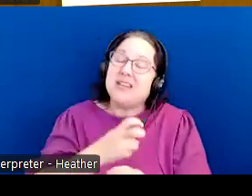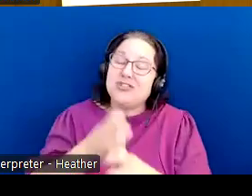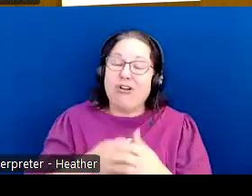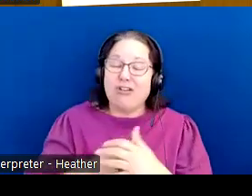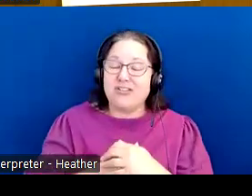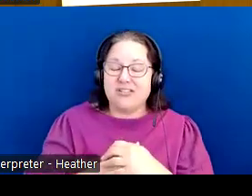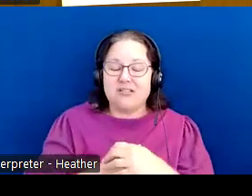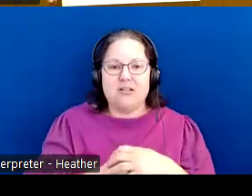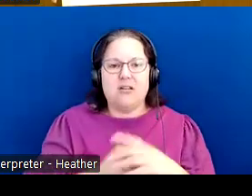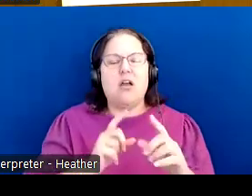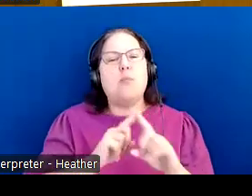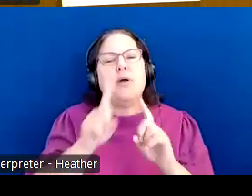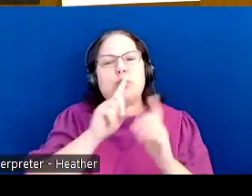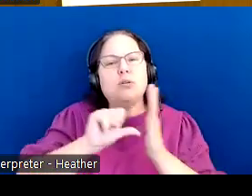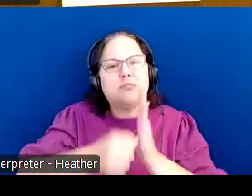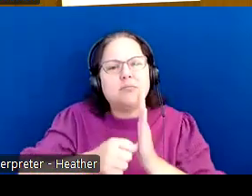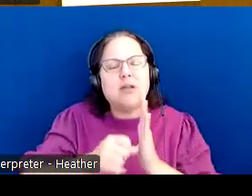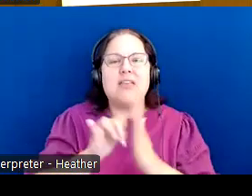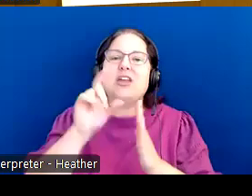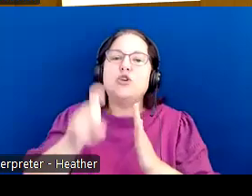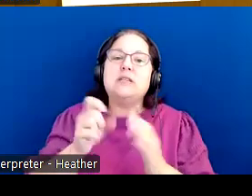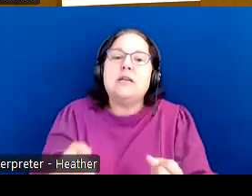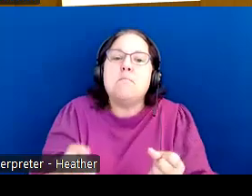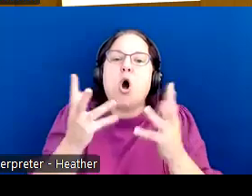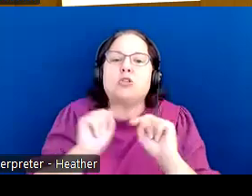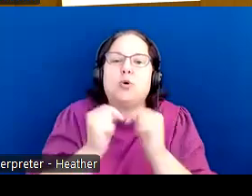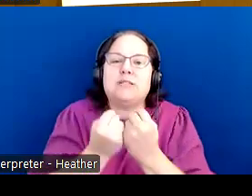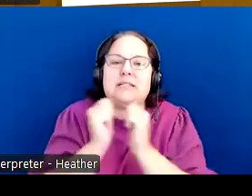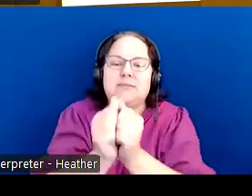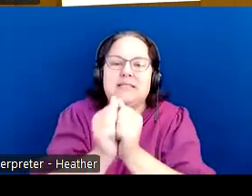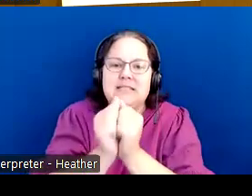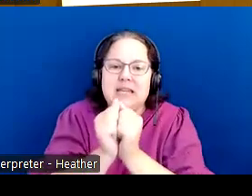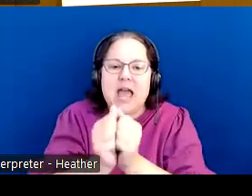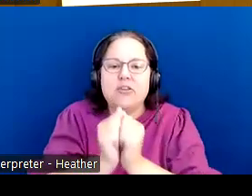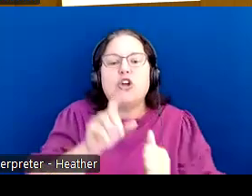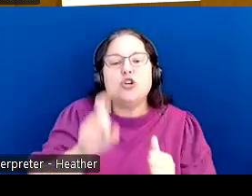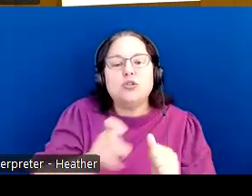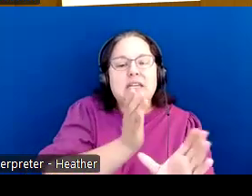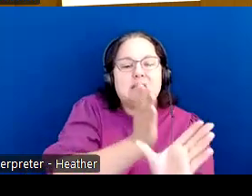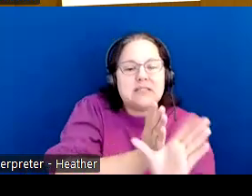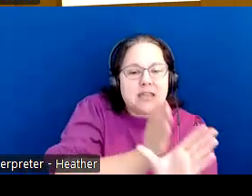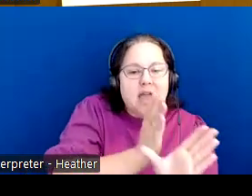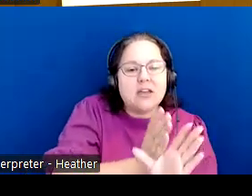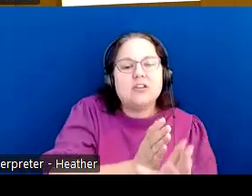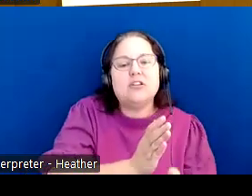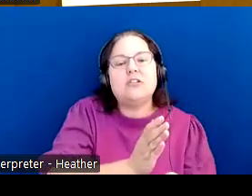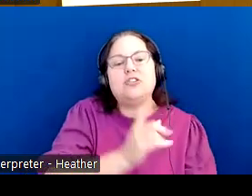is really the importance of a multidisciplinary team. Both psychiatry and psychology are very